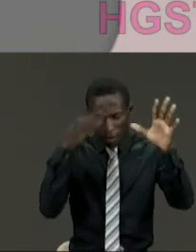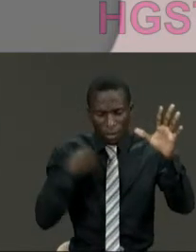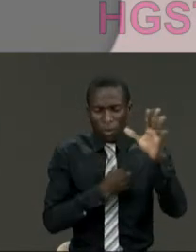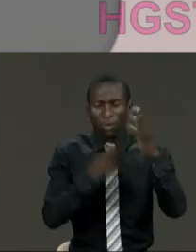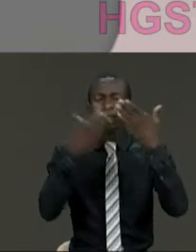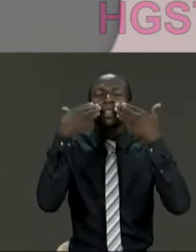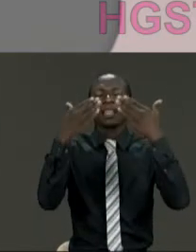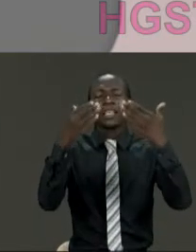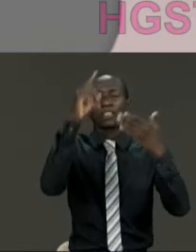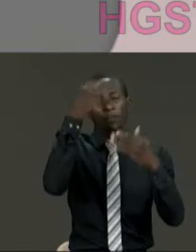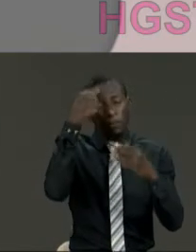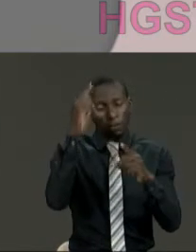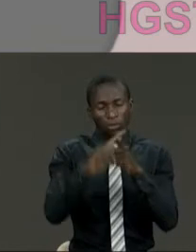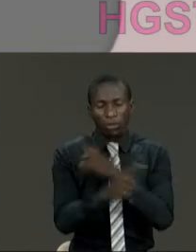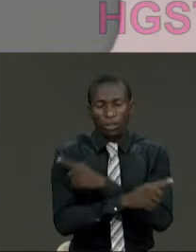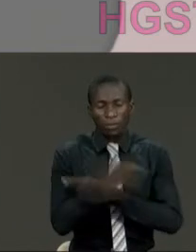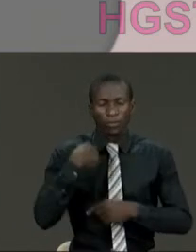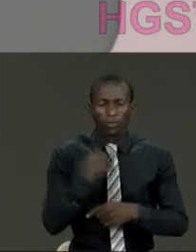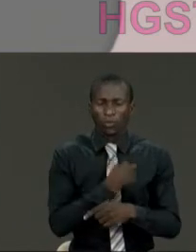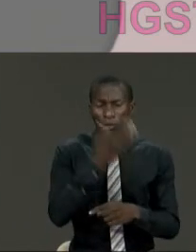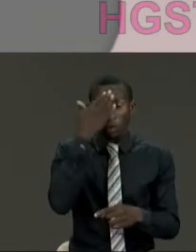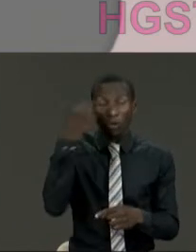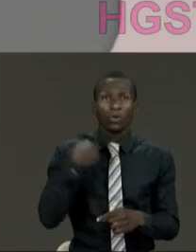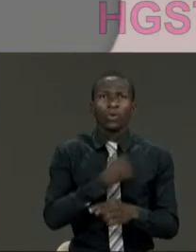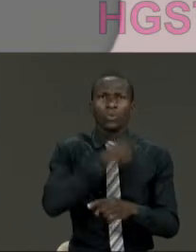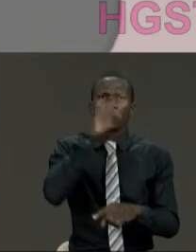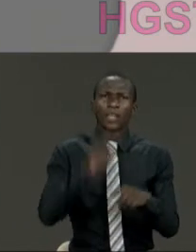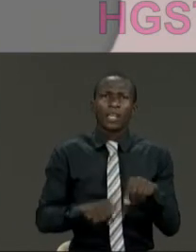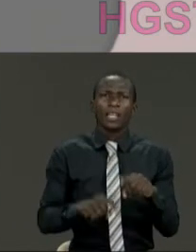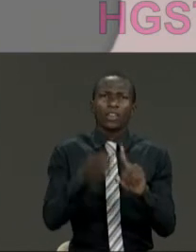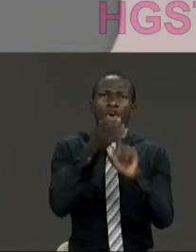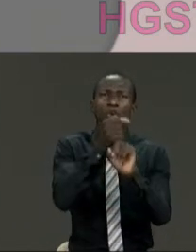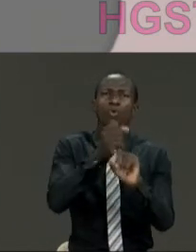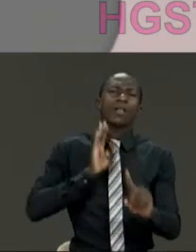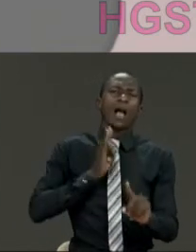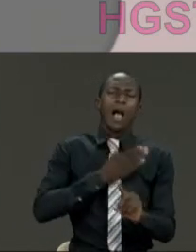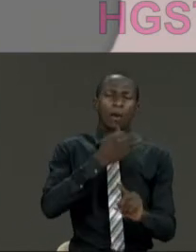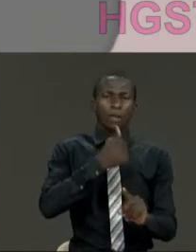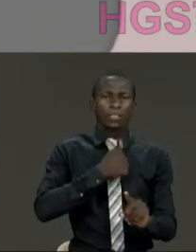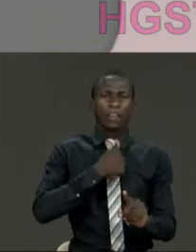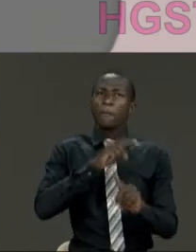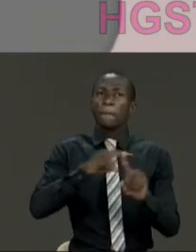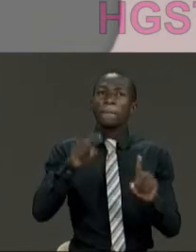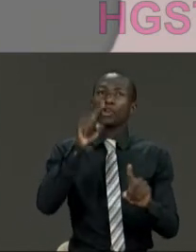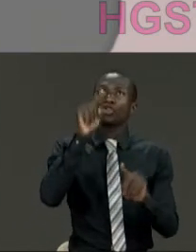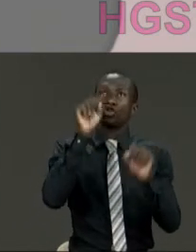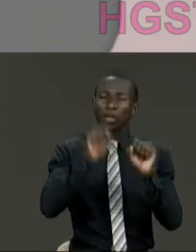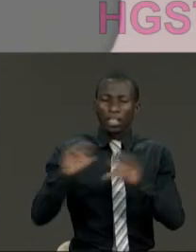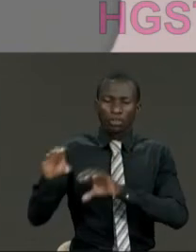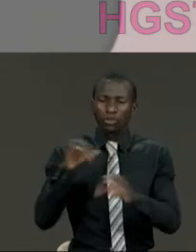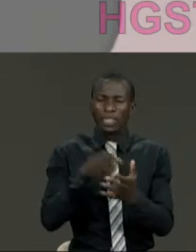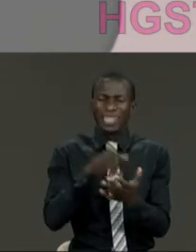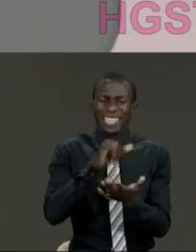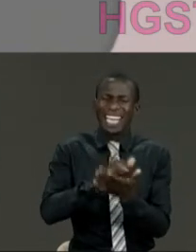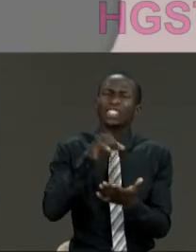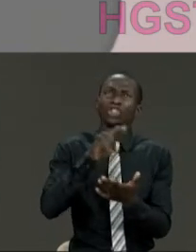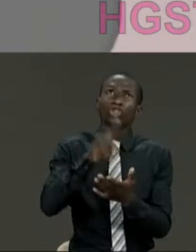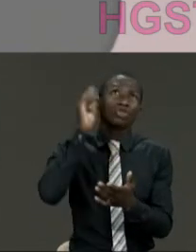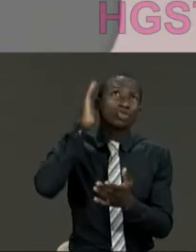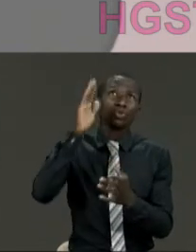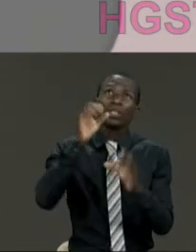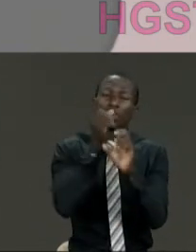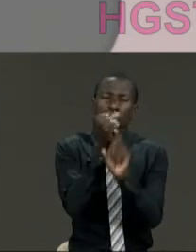today. We know we cannot hold ourselves, but you can do so. You will hold us from falling in the name of